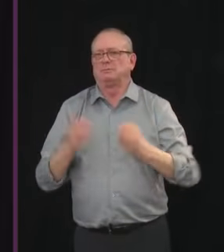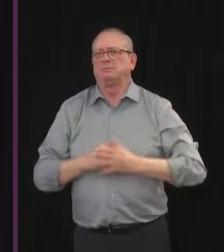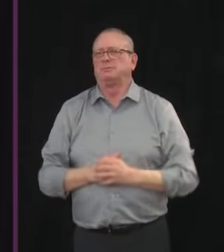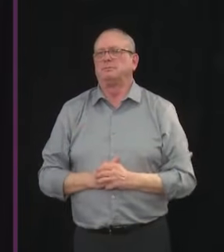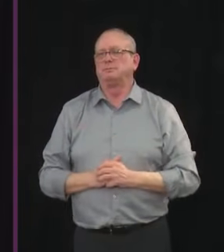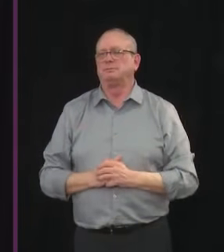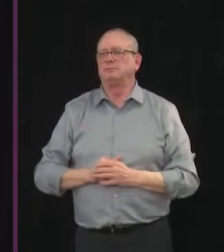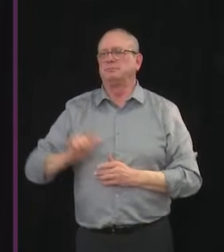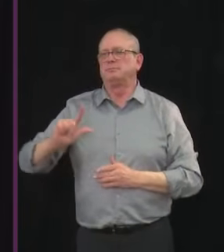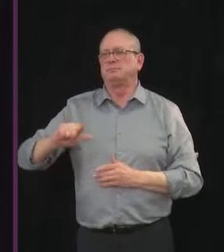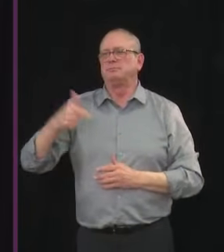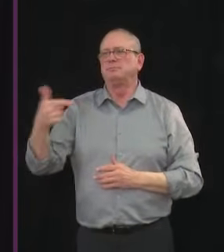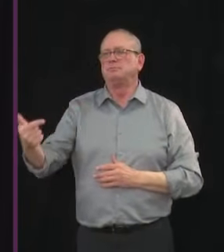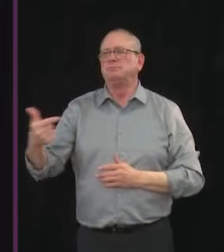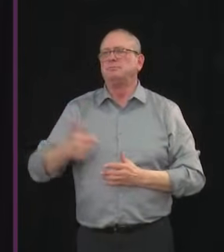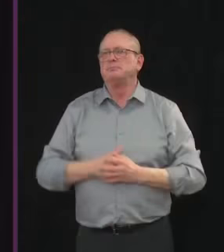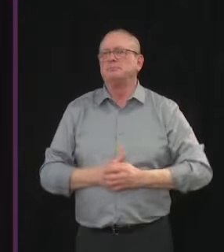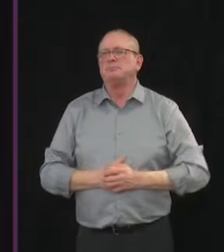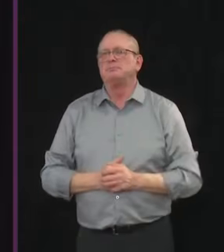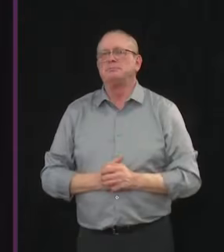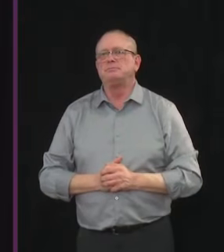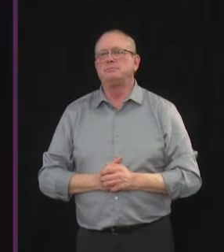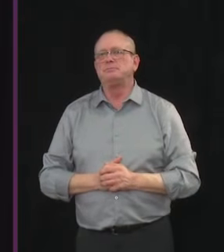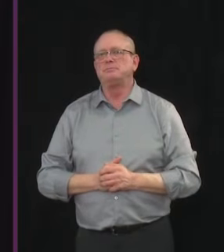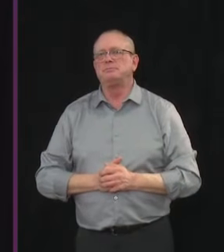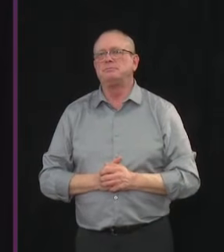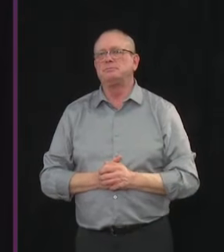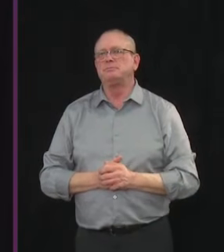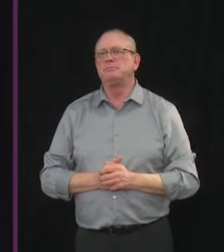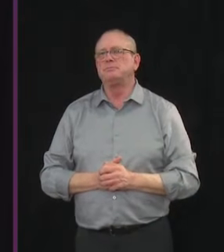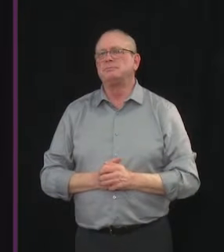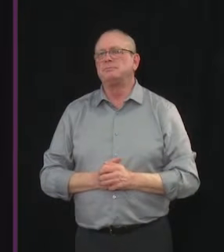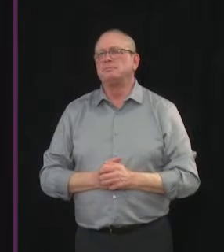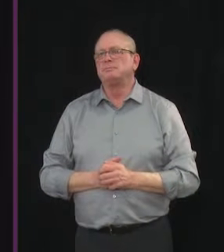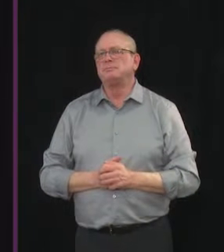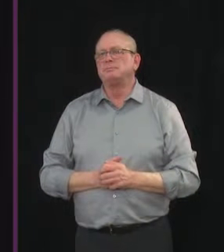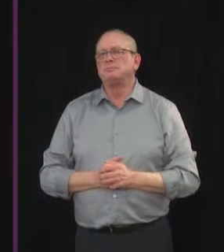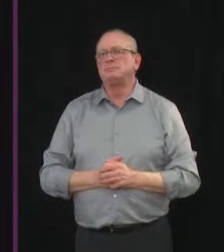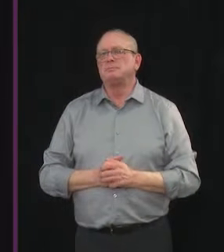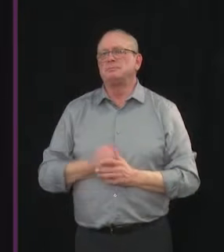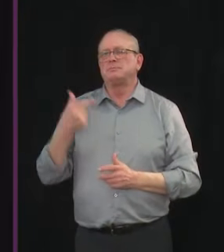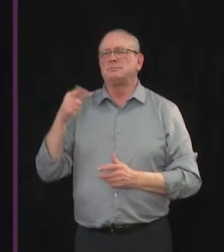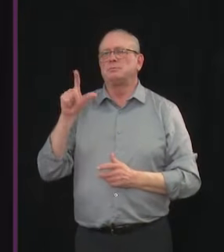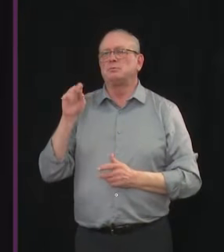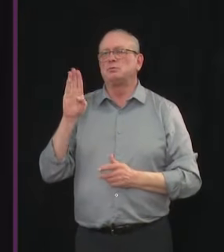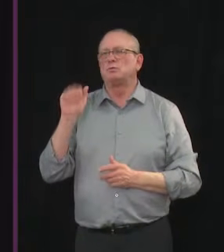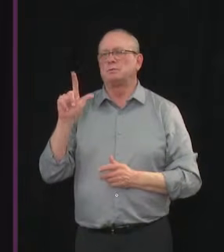Operator, can you put through the next caller, please? Julia Wong, Global Calgary.